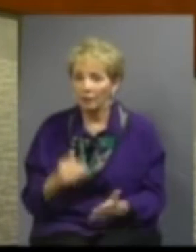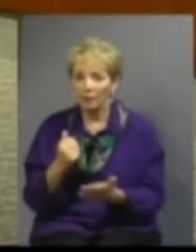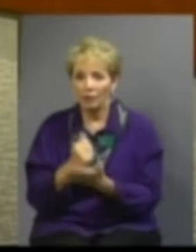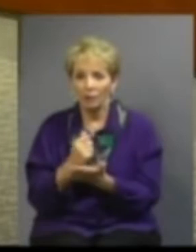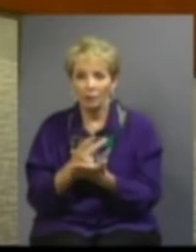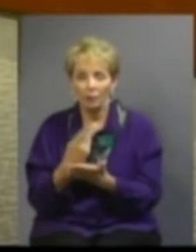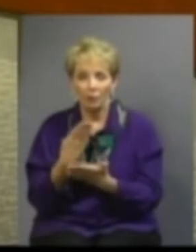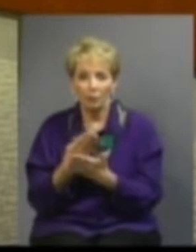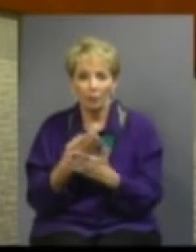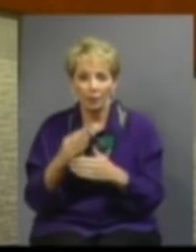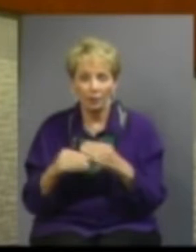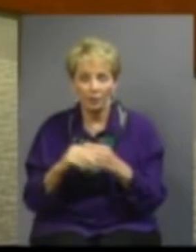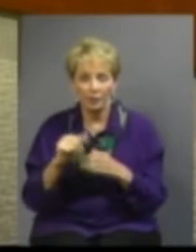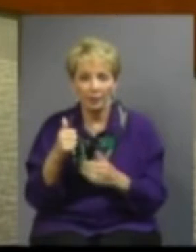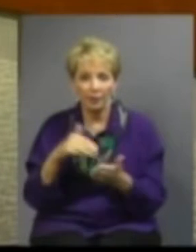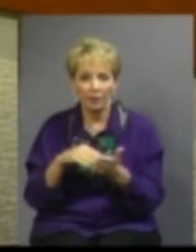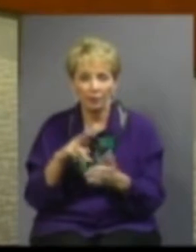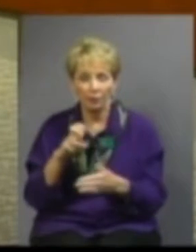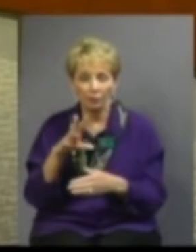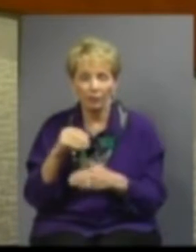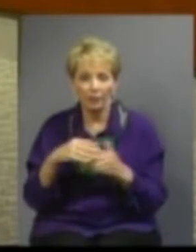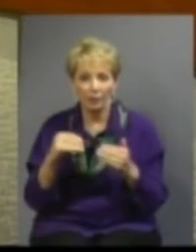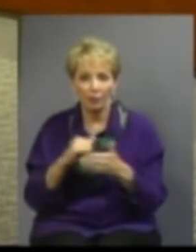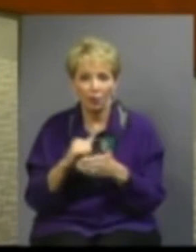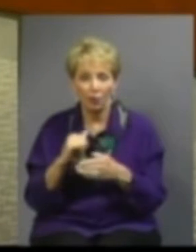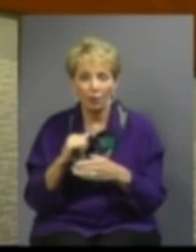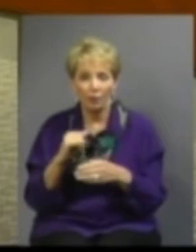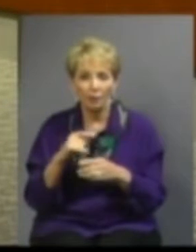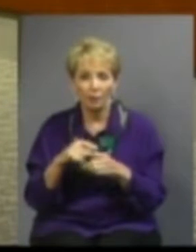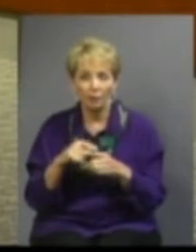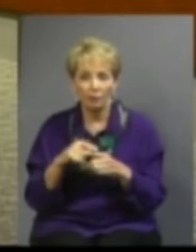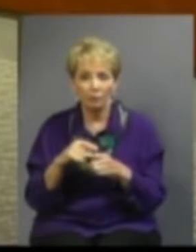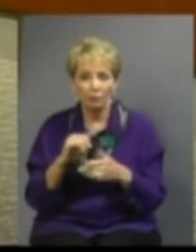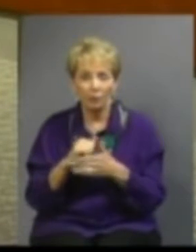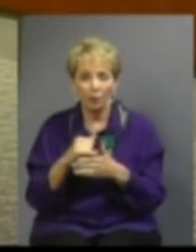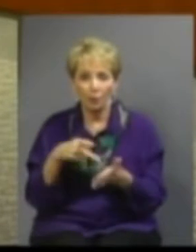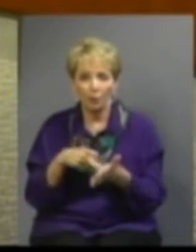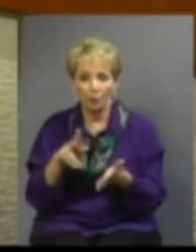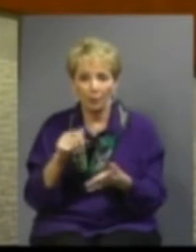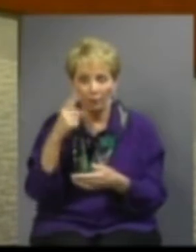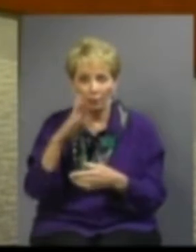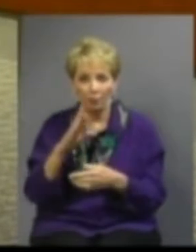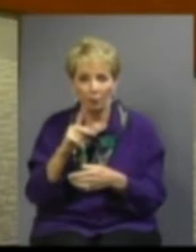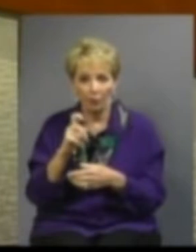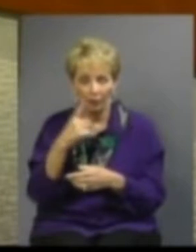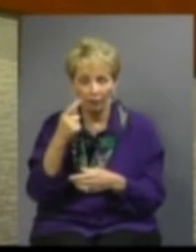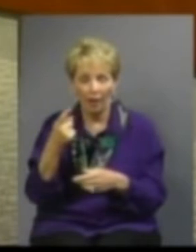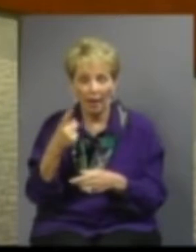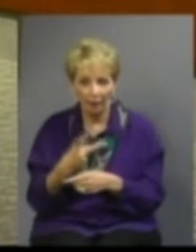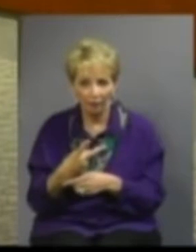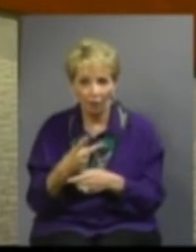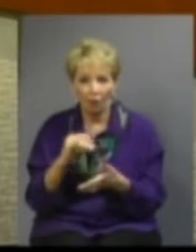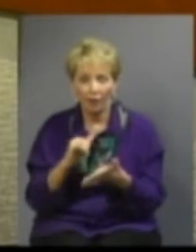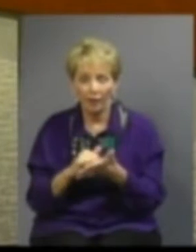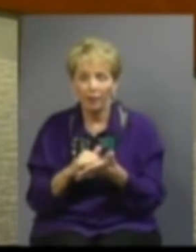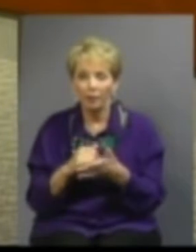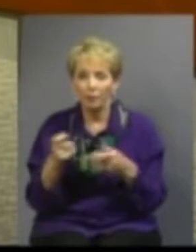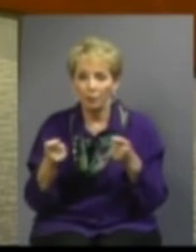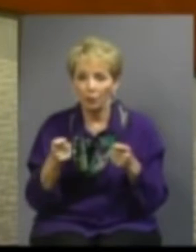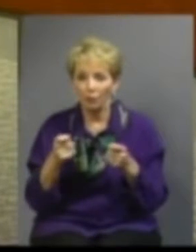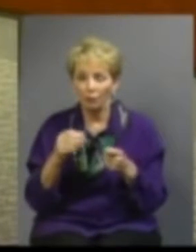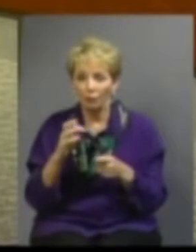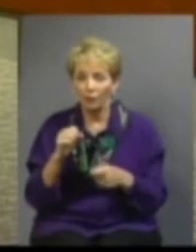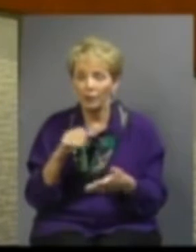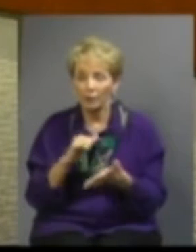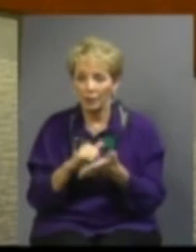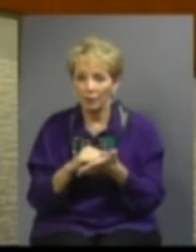in the amount of $10,250 to appropriate reimbursement from Burke County for half of the administration fees to administer